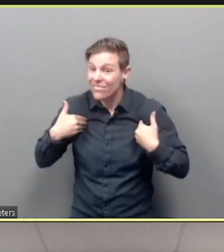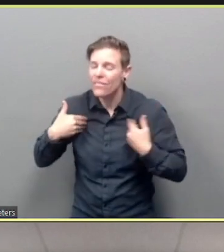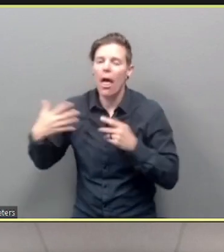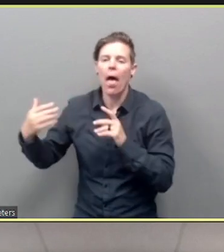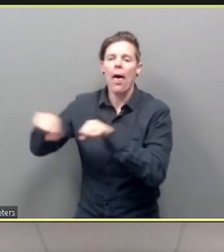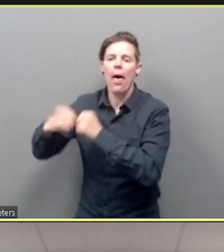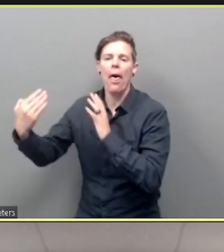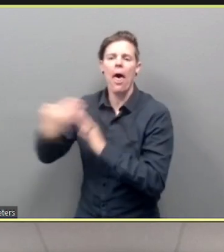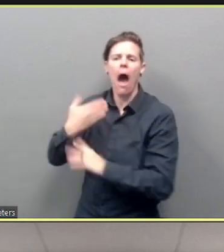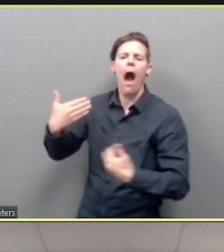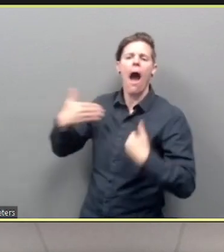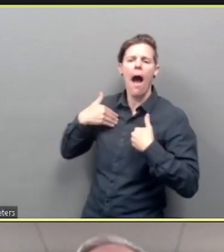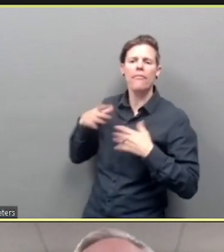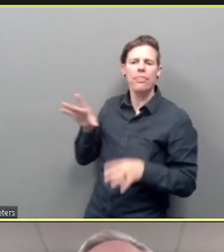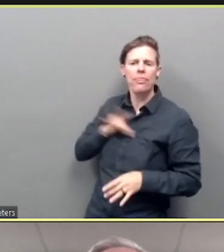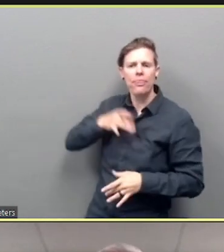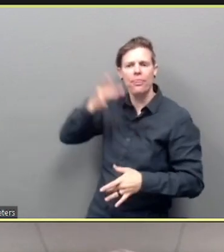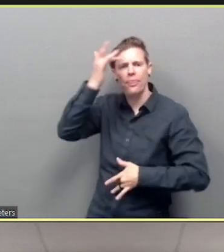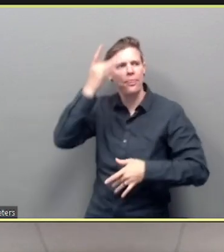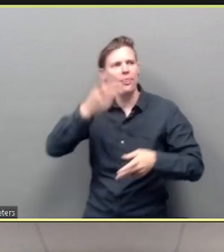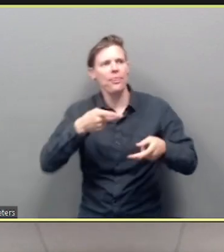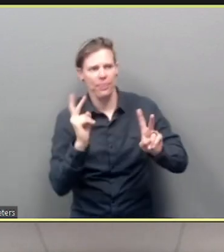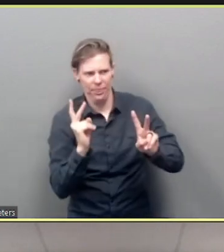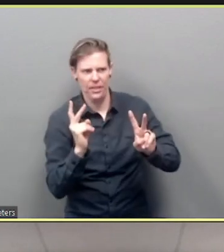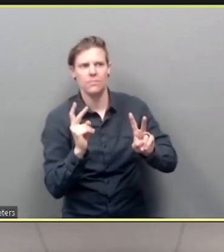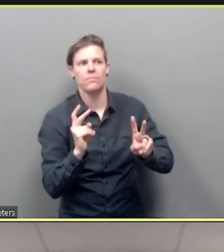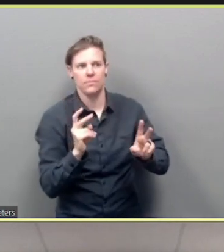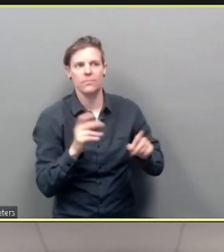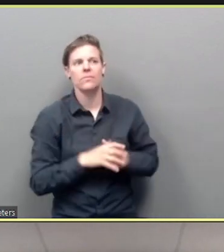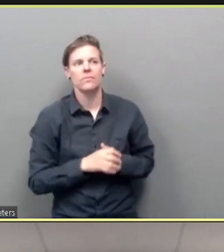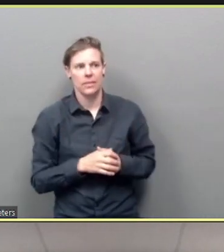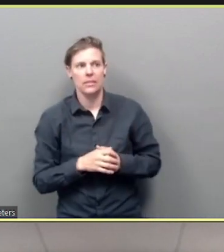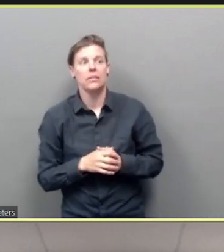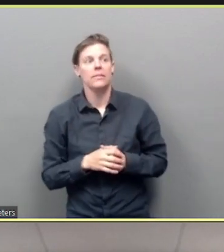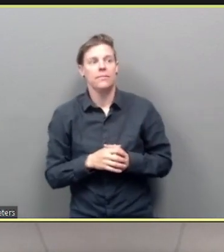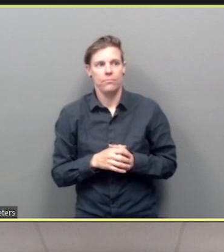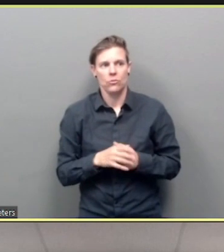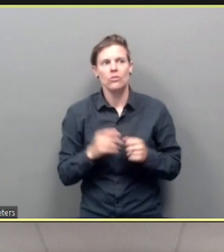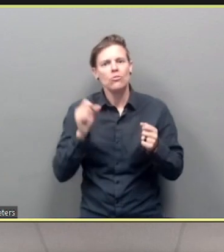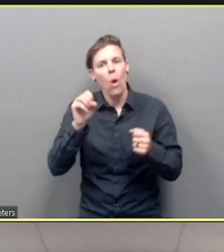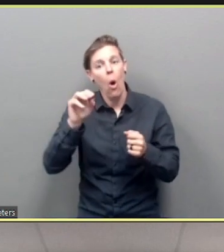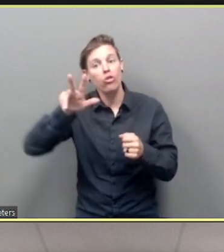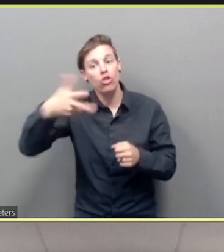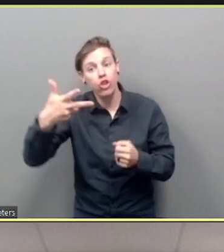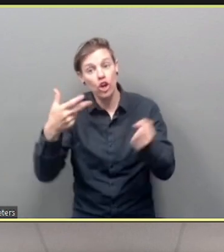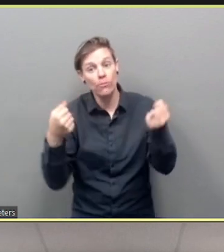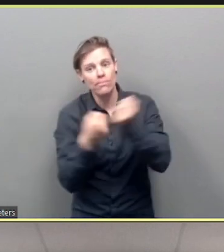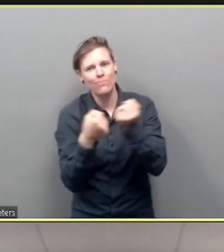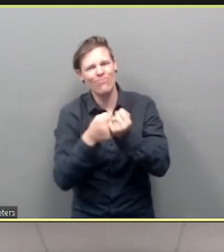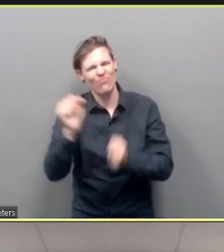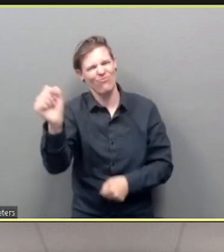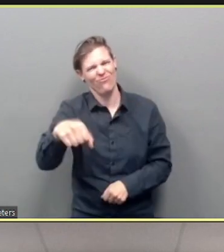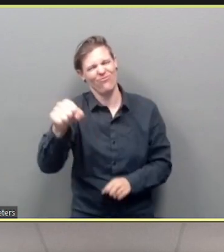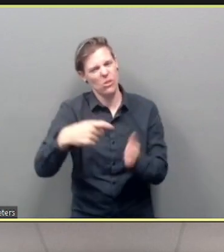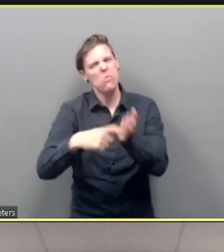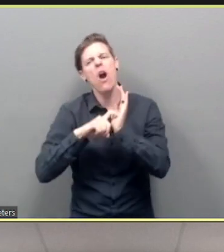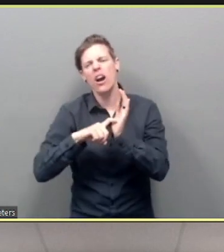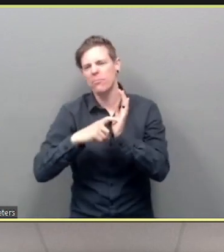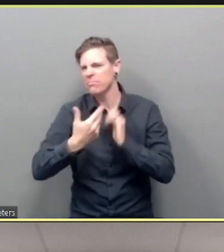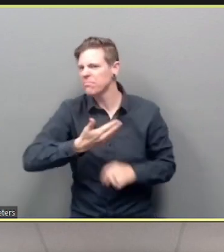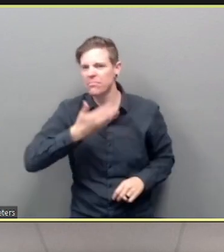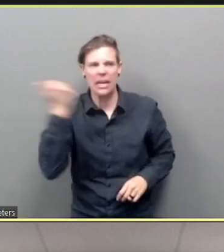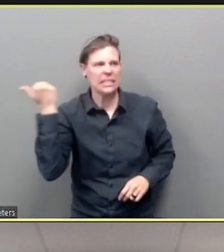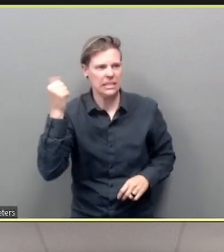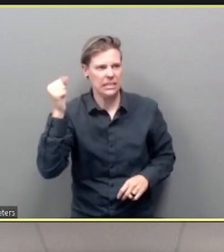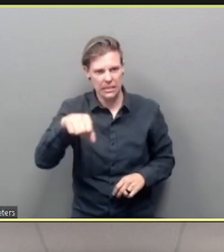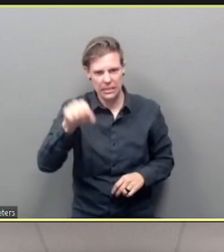were realizing that booster shots are ultimately going to be necessary. And you've seen this one before. This is the